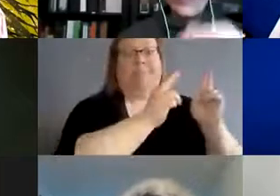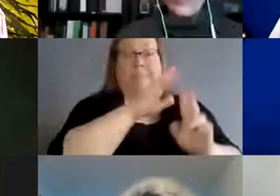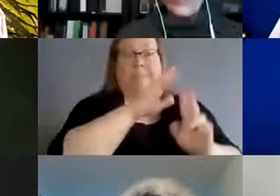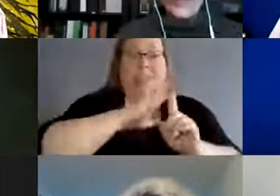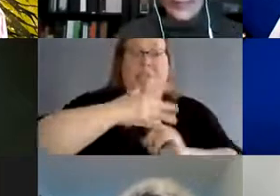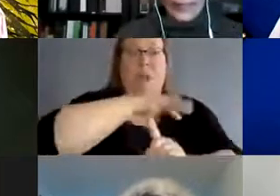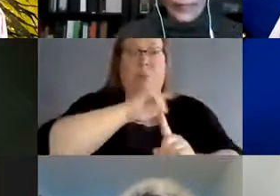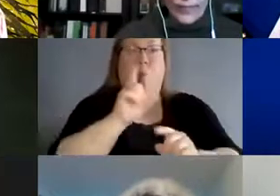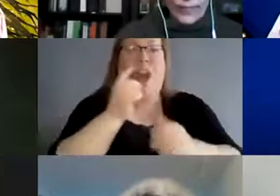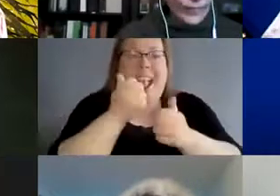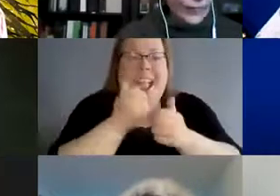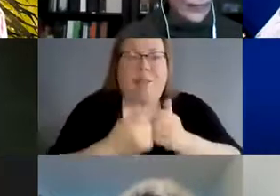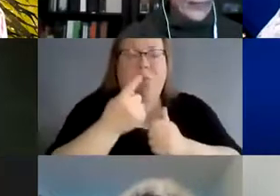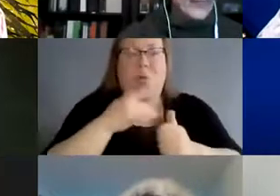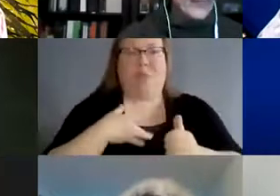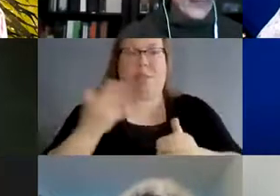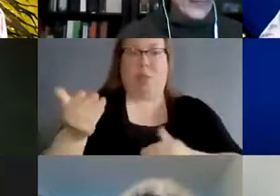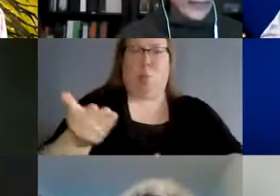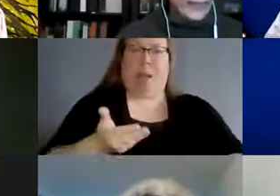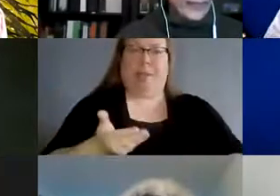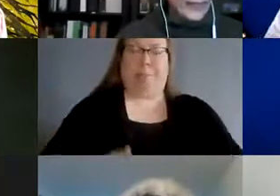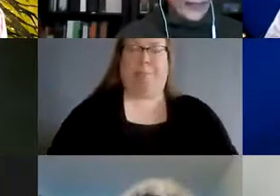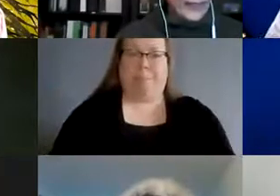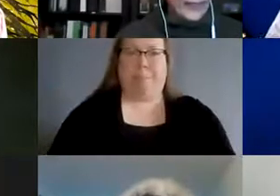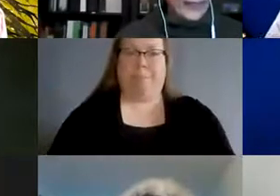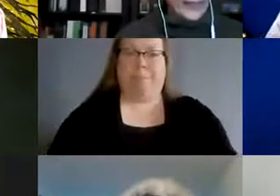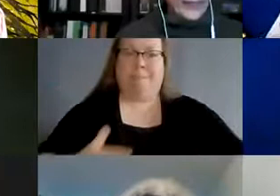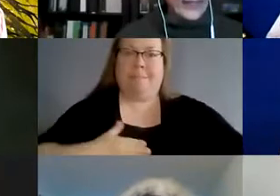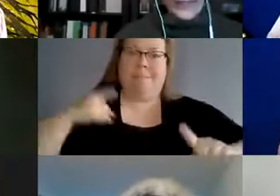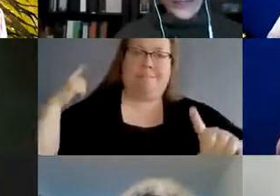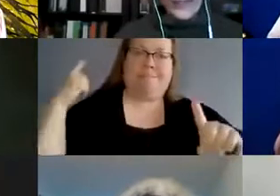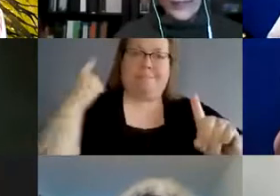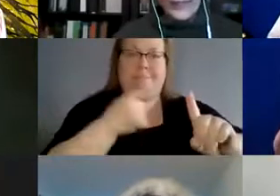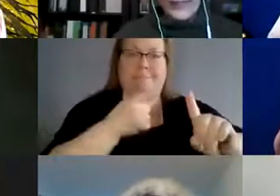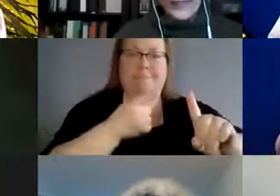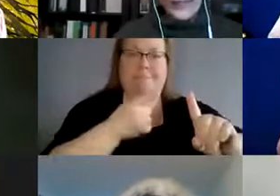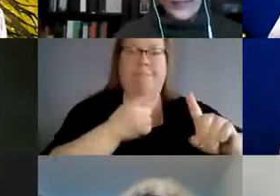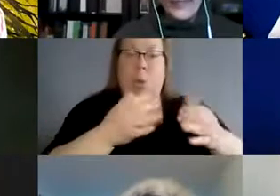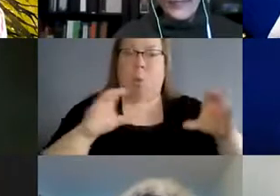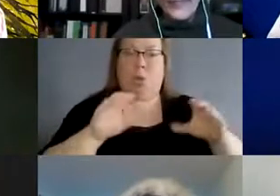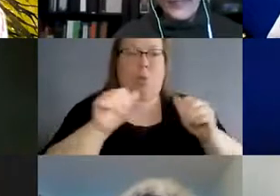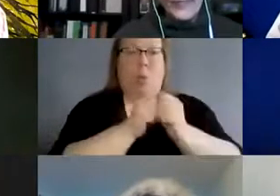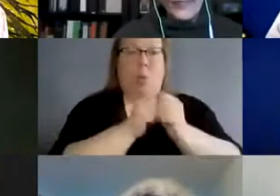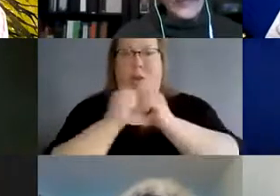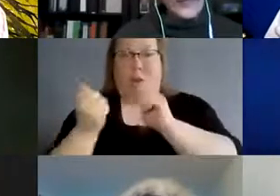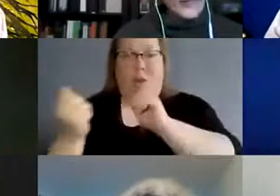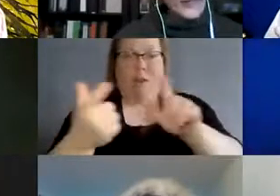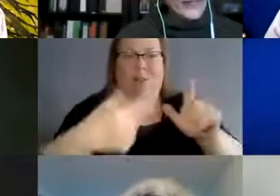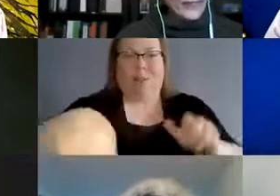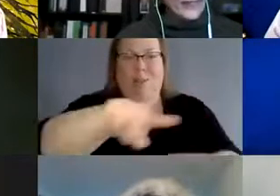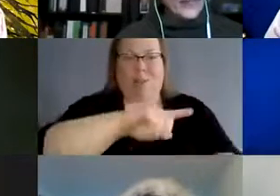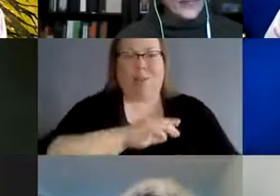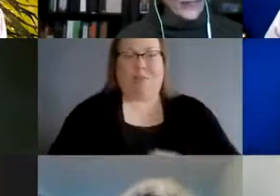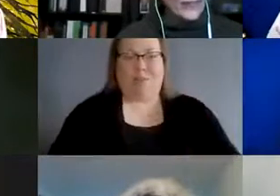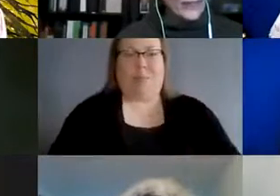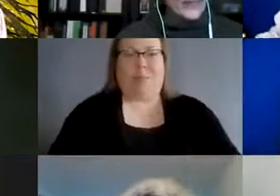person is welcome. That's my goal, to try to help build that, and I want to do that with all of you. So I just hope